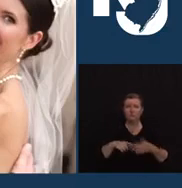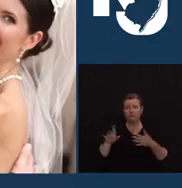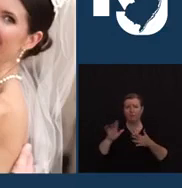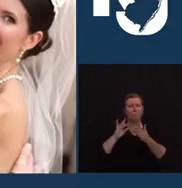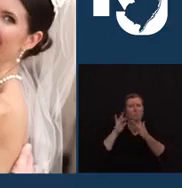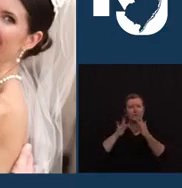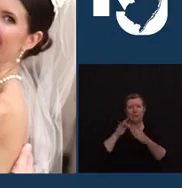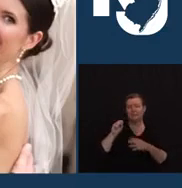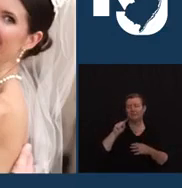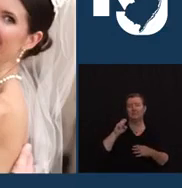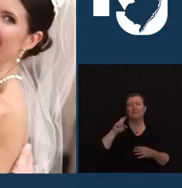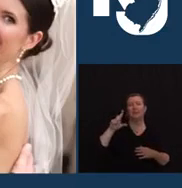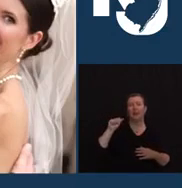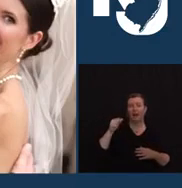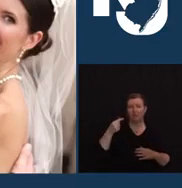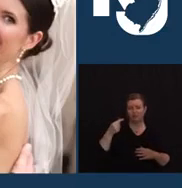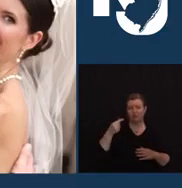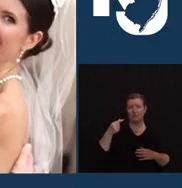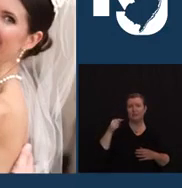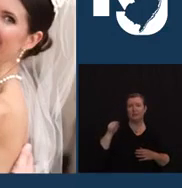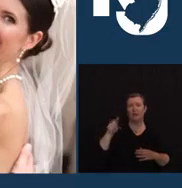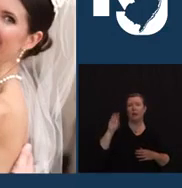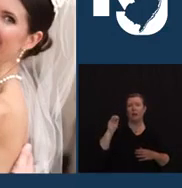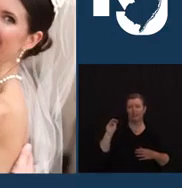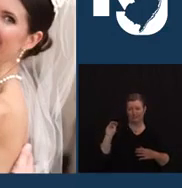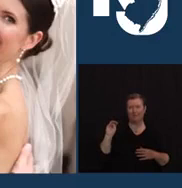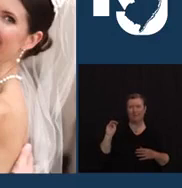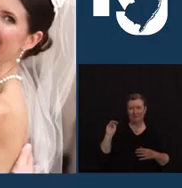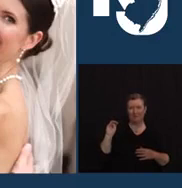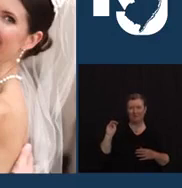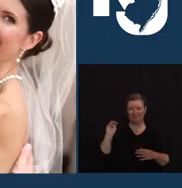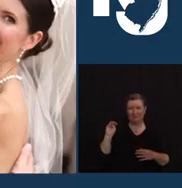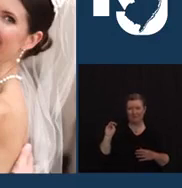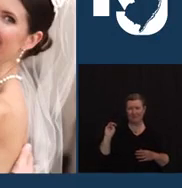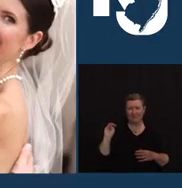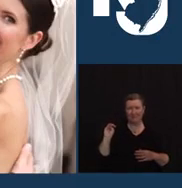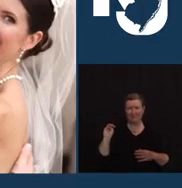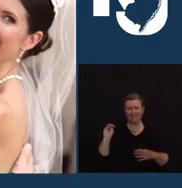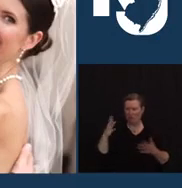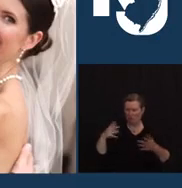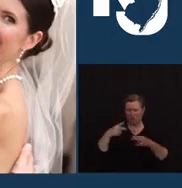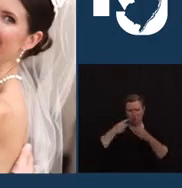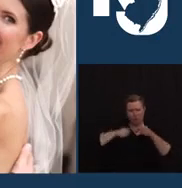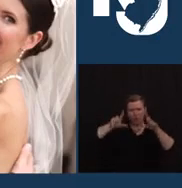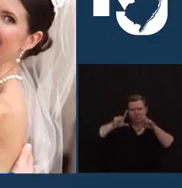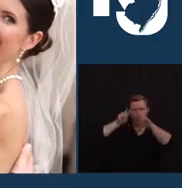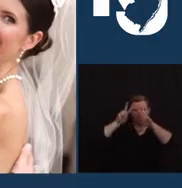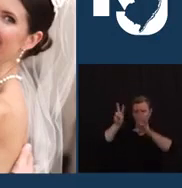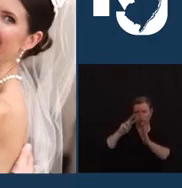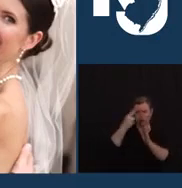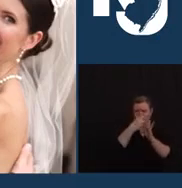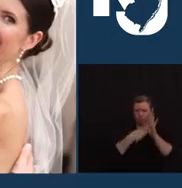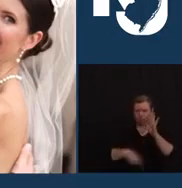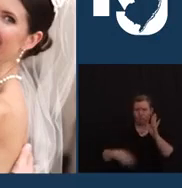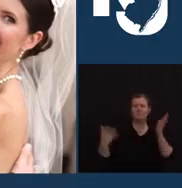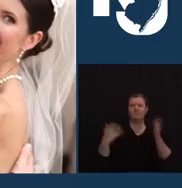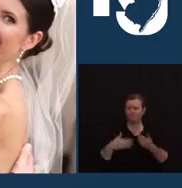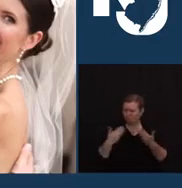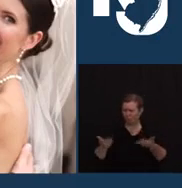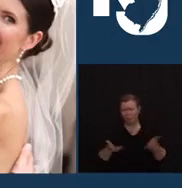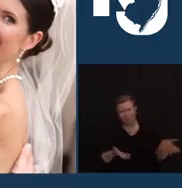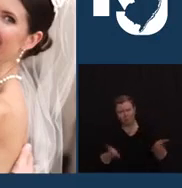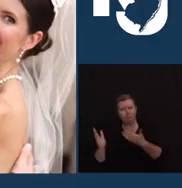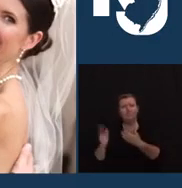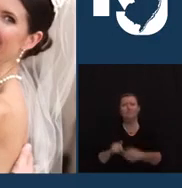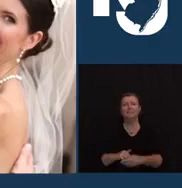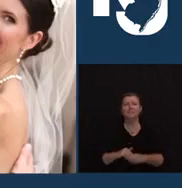StellaGs.com. That's StellaGs.com. And if you want to go by and see them, I encourage you to do that. They are at